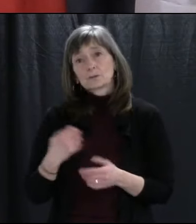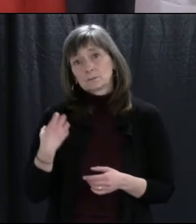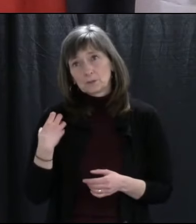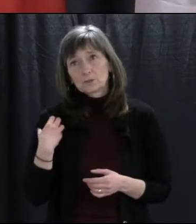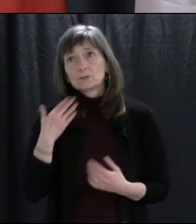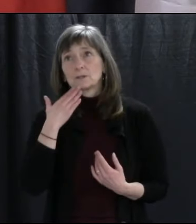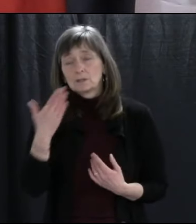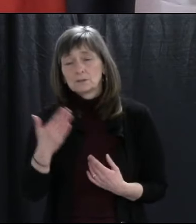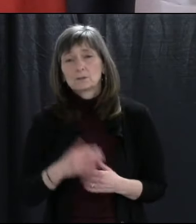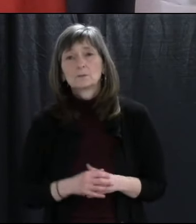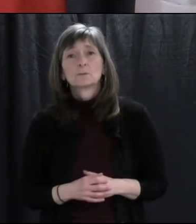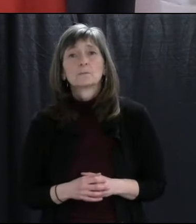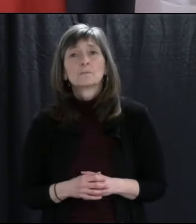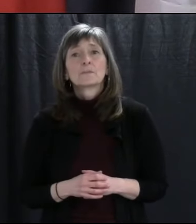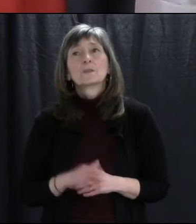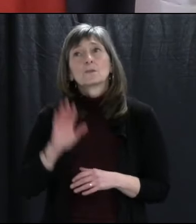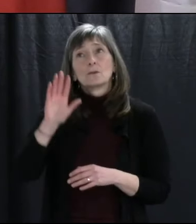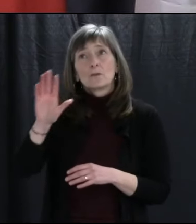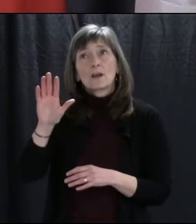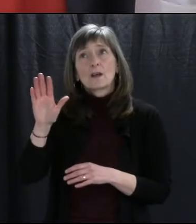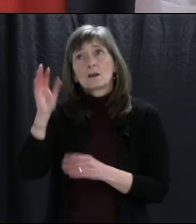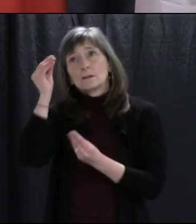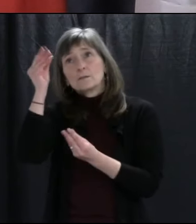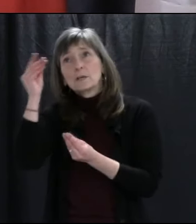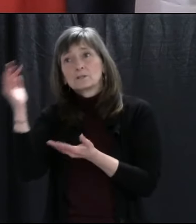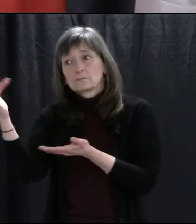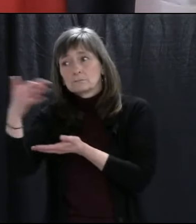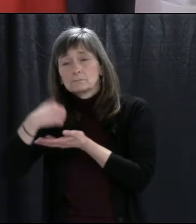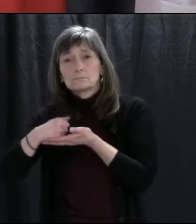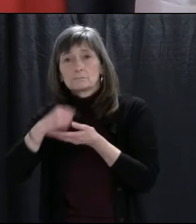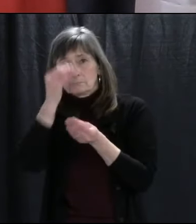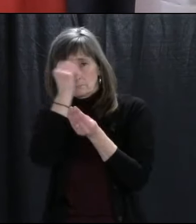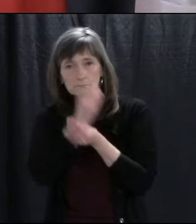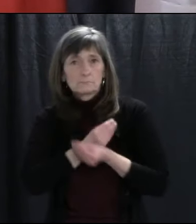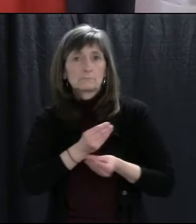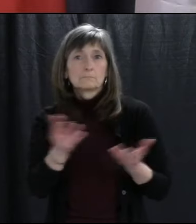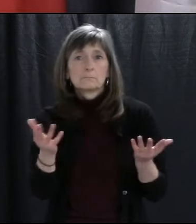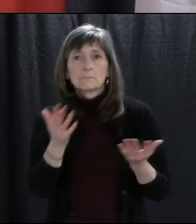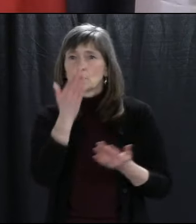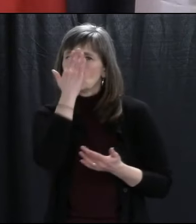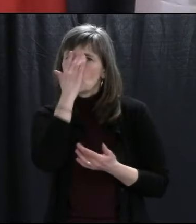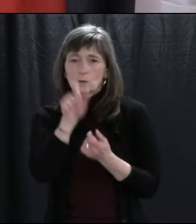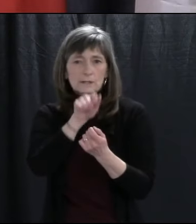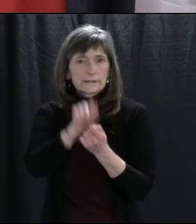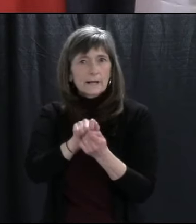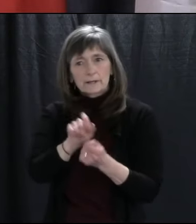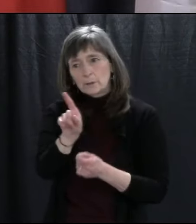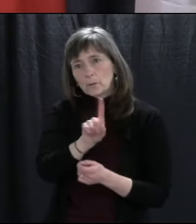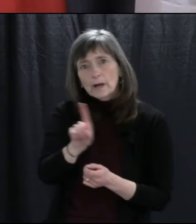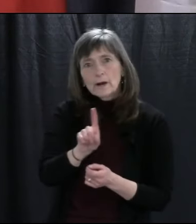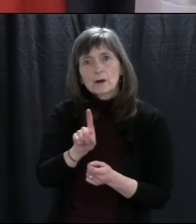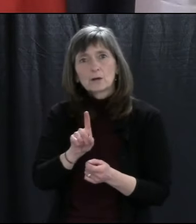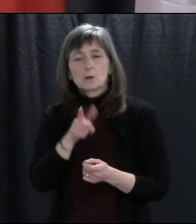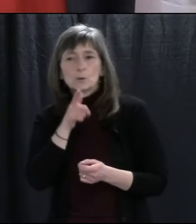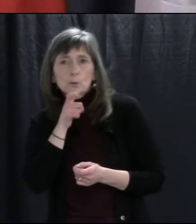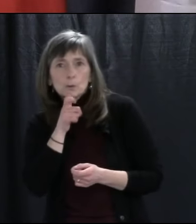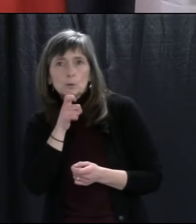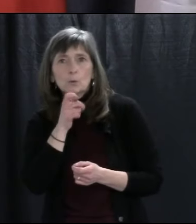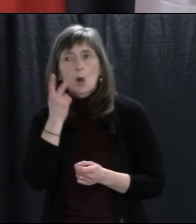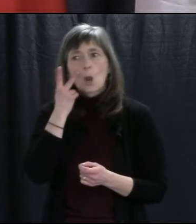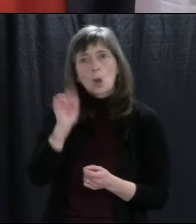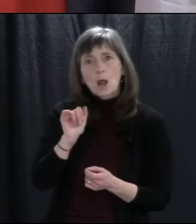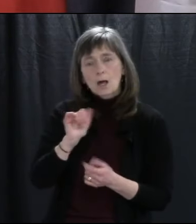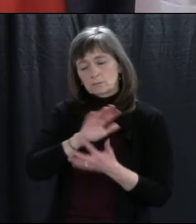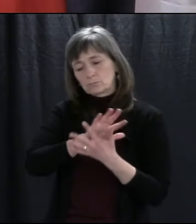Hagee for sharing the information with the number of cases and the demographics of those that are infected in the